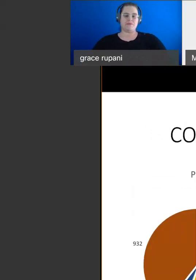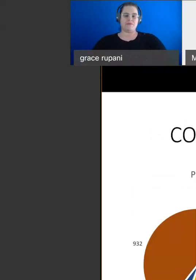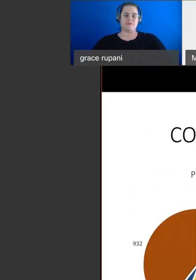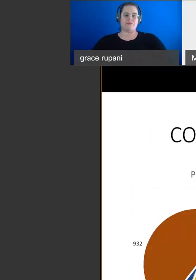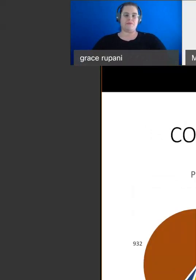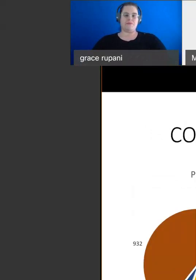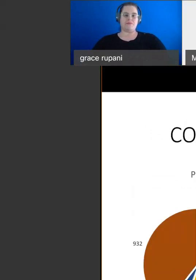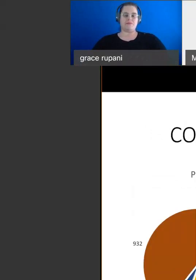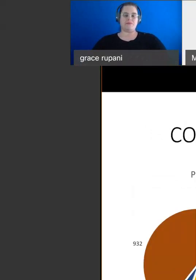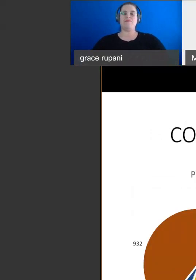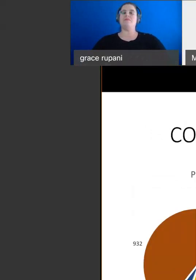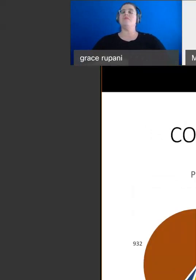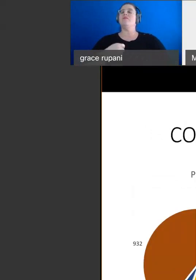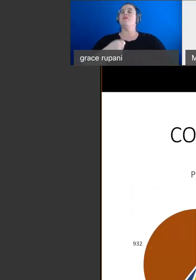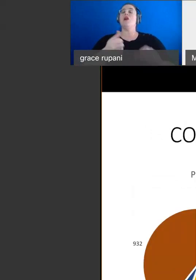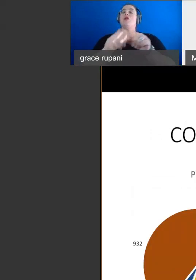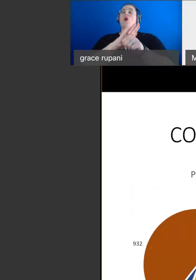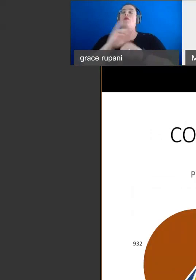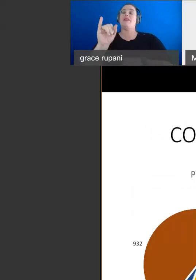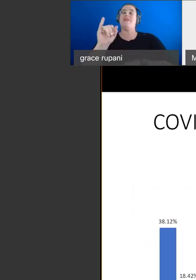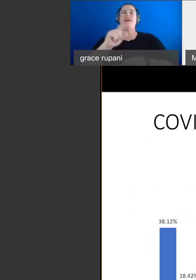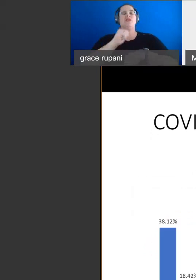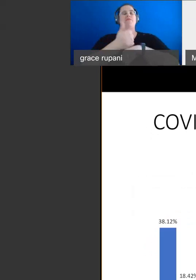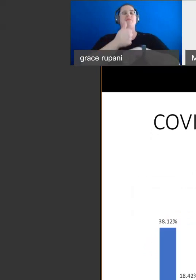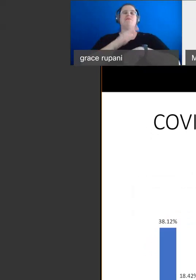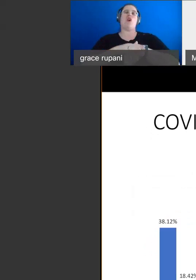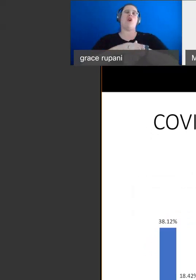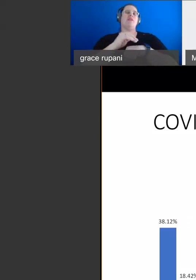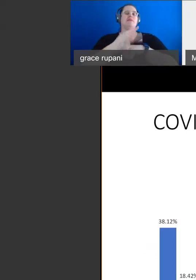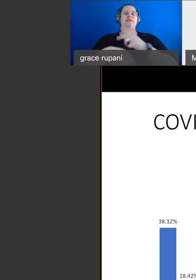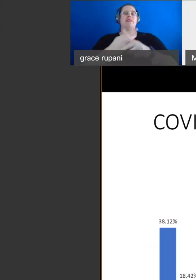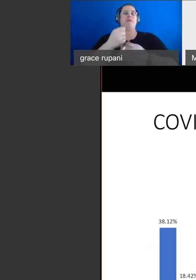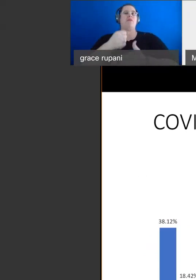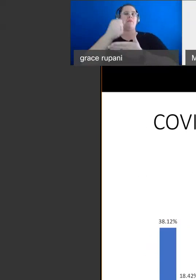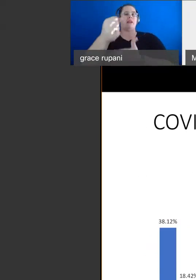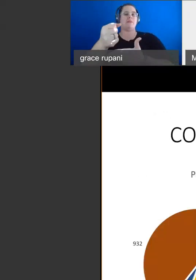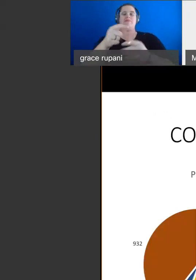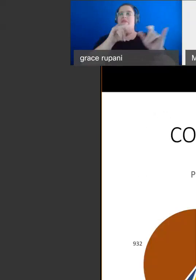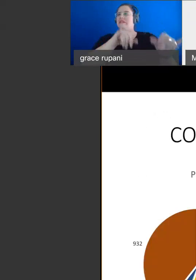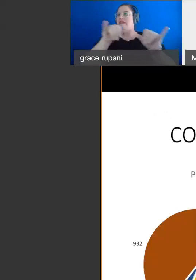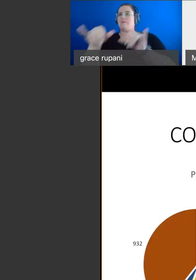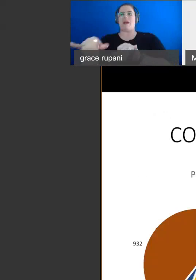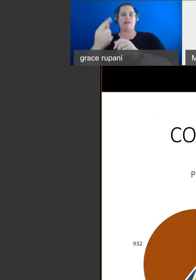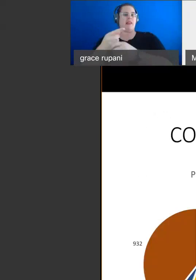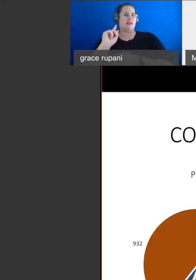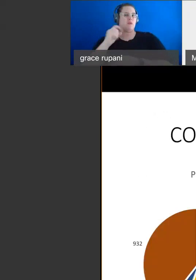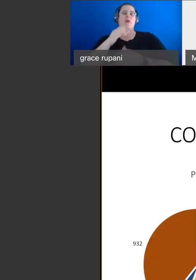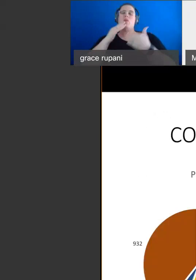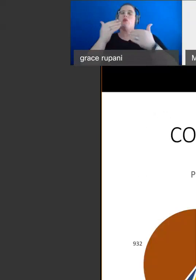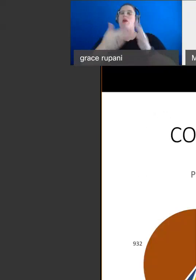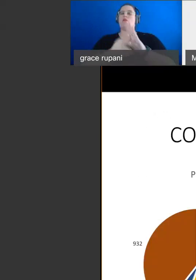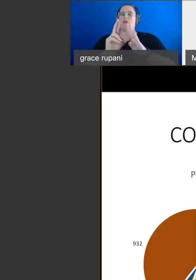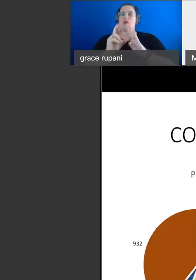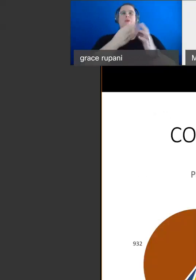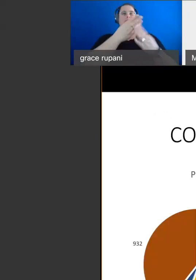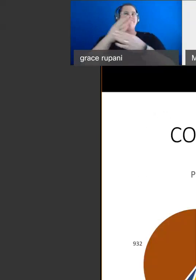Infection by placement type obviously has not changed since last week. Sorry, but I'll go ahead and review. In host